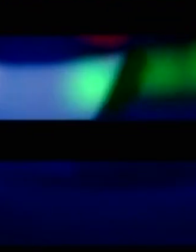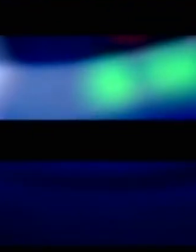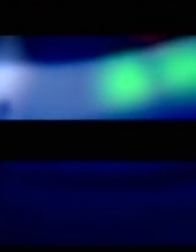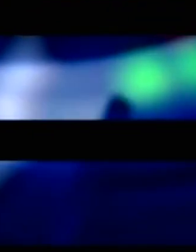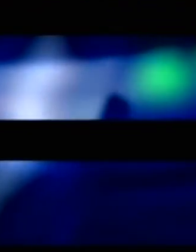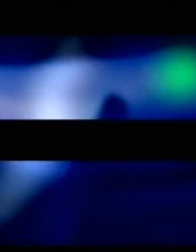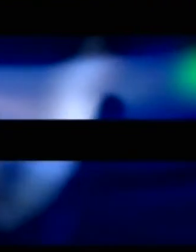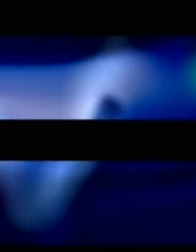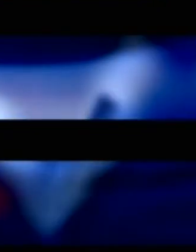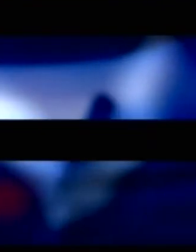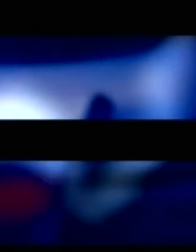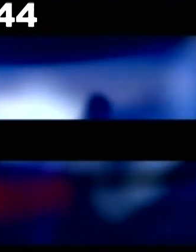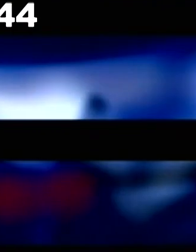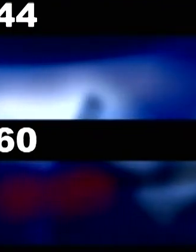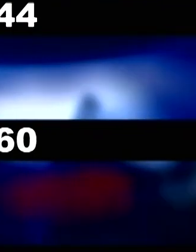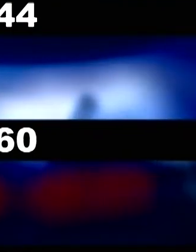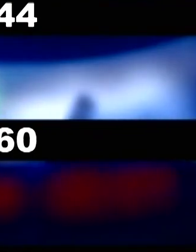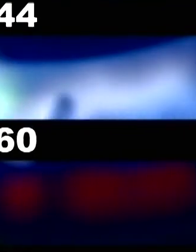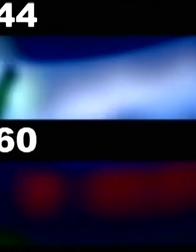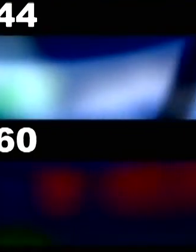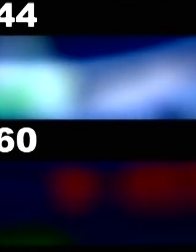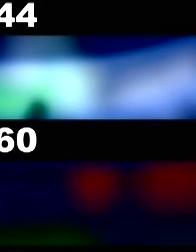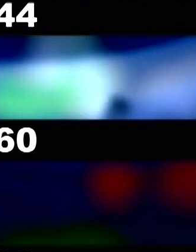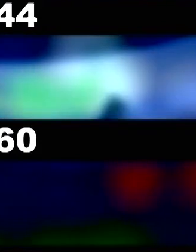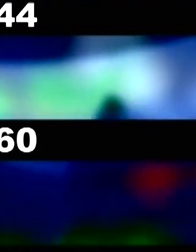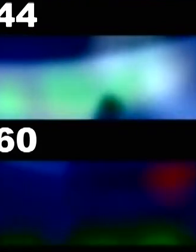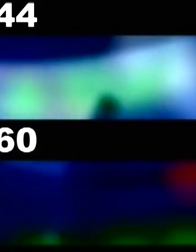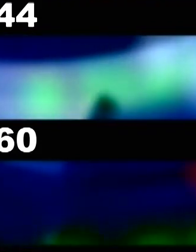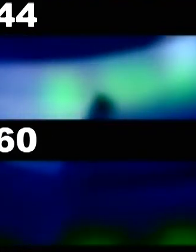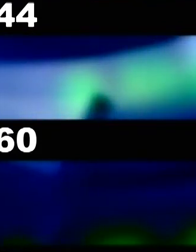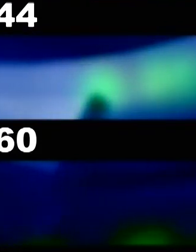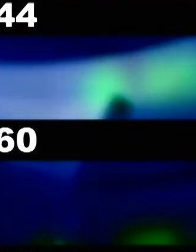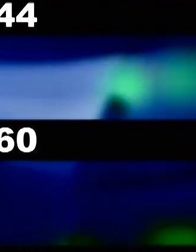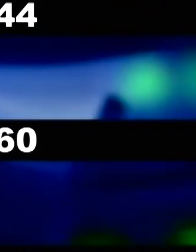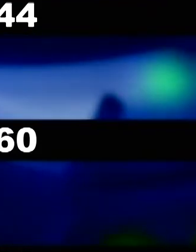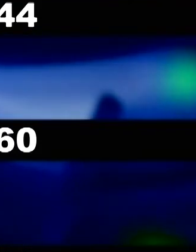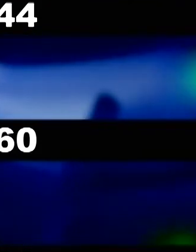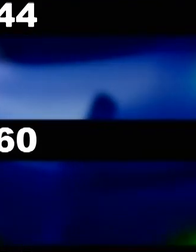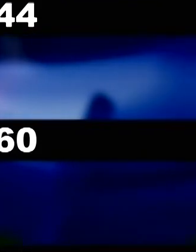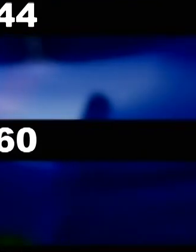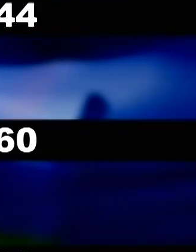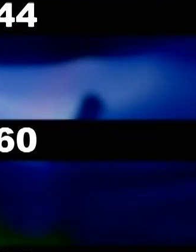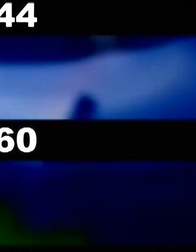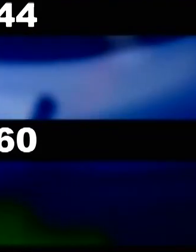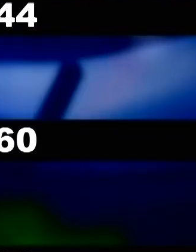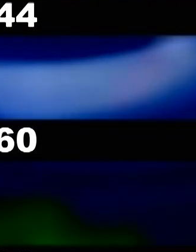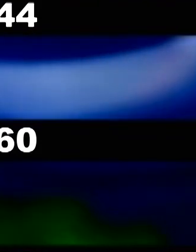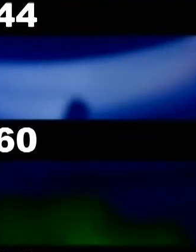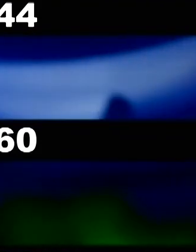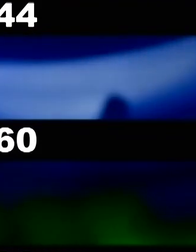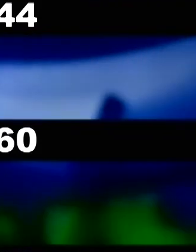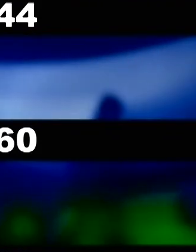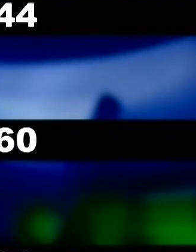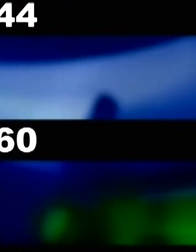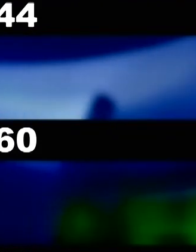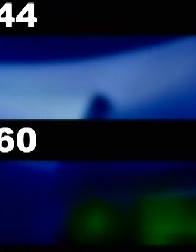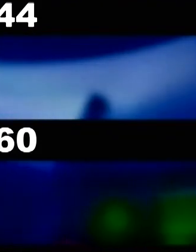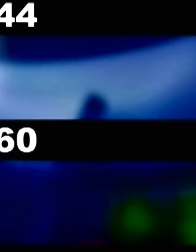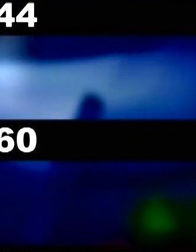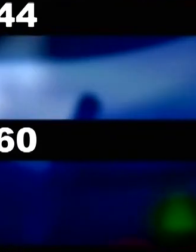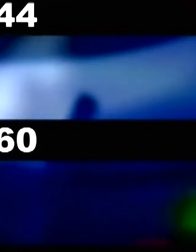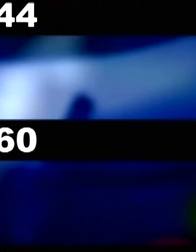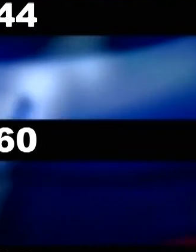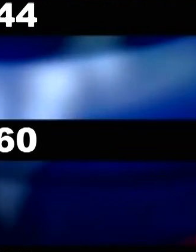221,948 units. In Trinidad and Tobago, Agostini's Limited was the volume leader with 50,000 shares